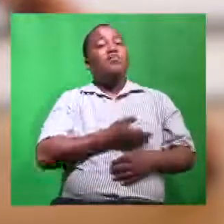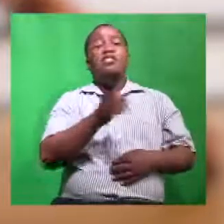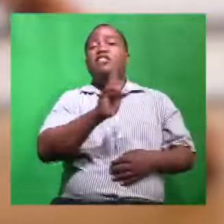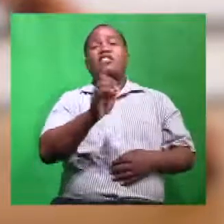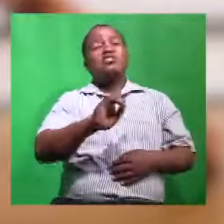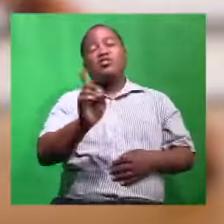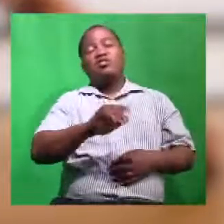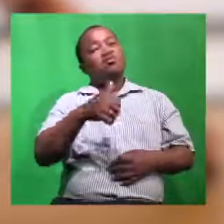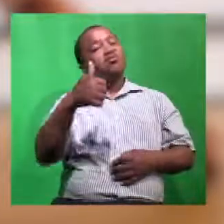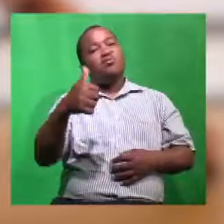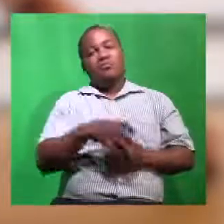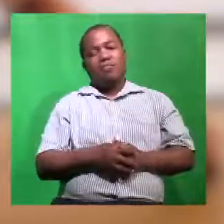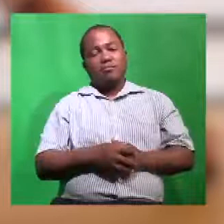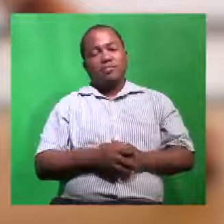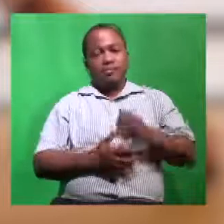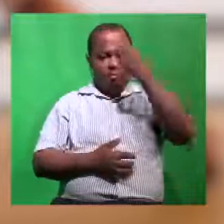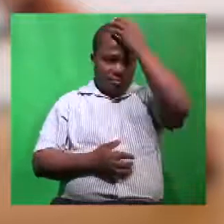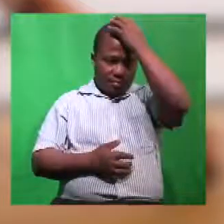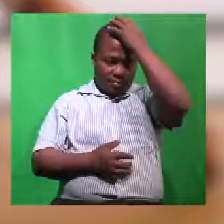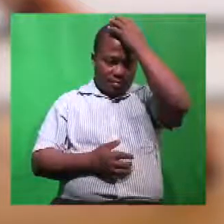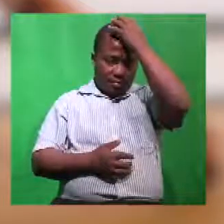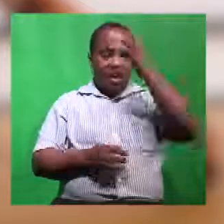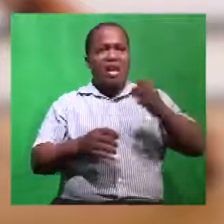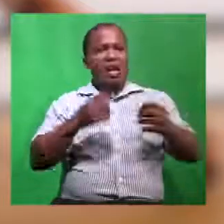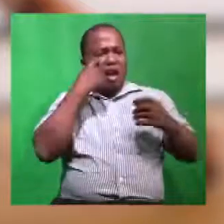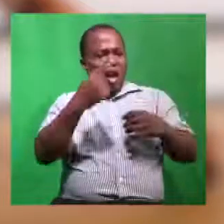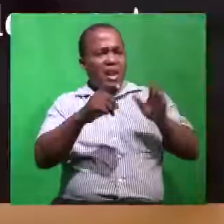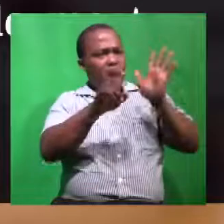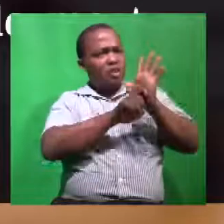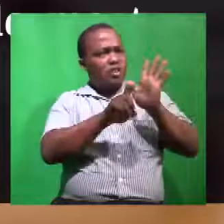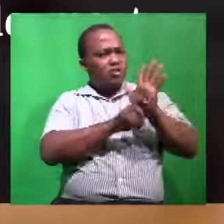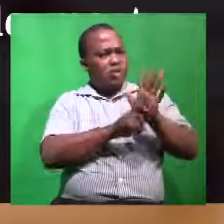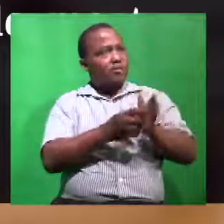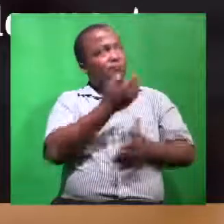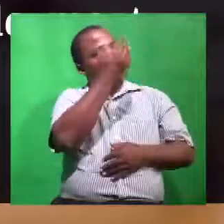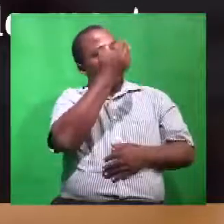fair. It is not fair. It is against me from the will of the constitution we have.